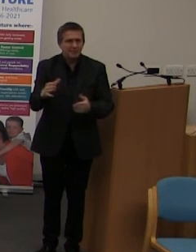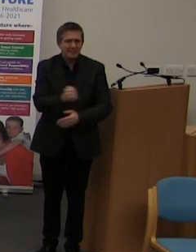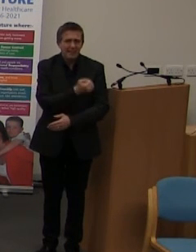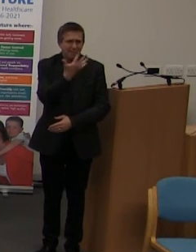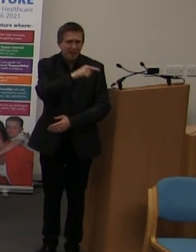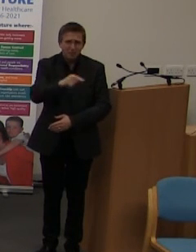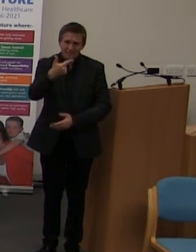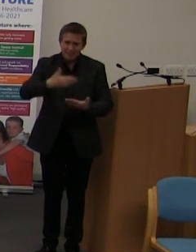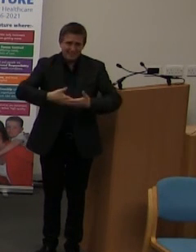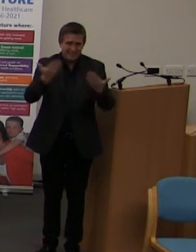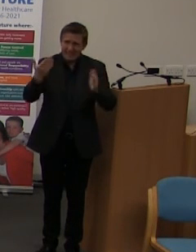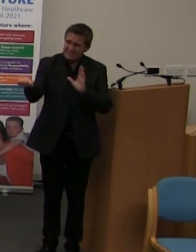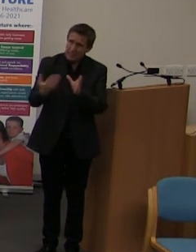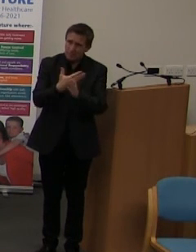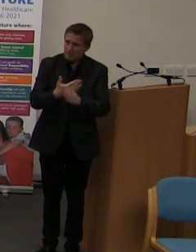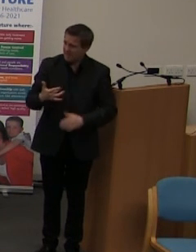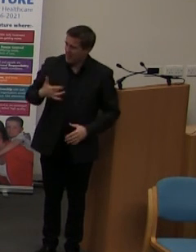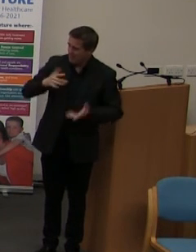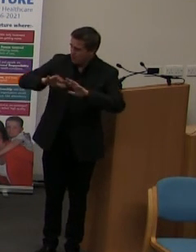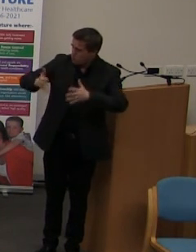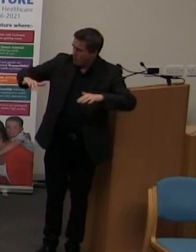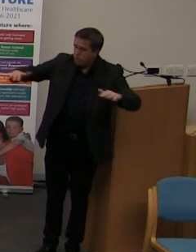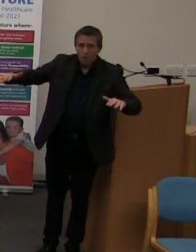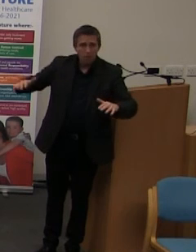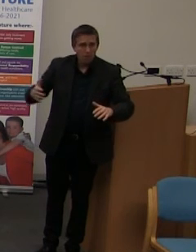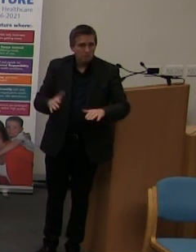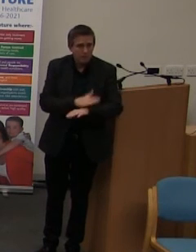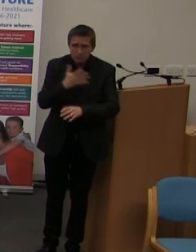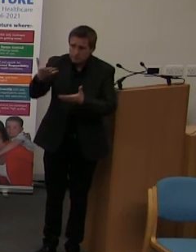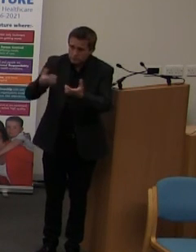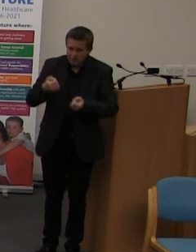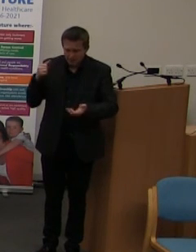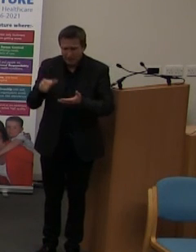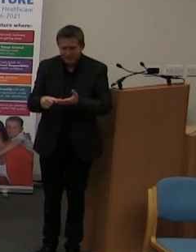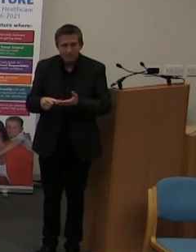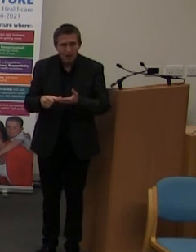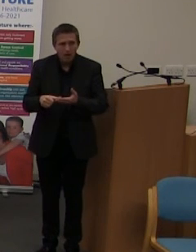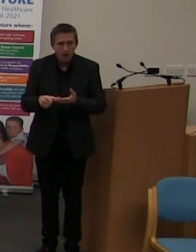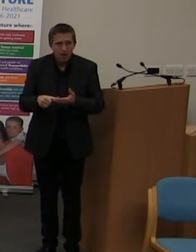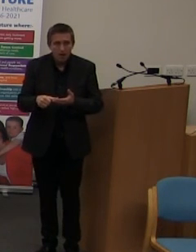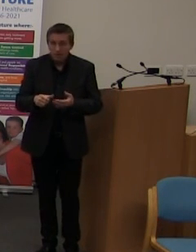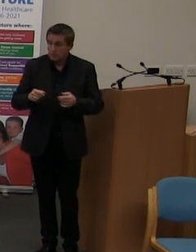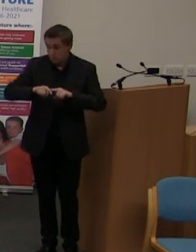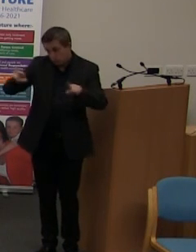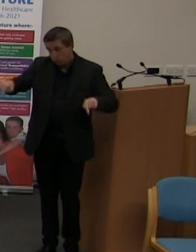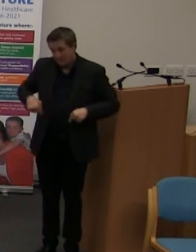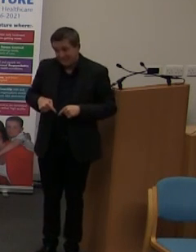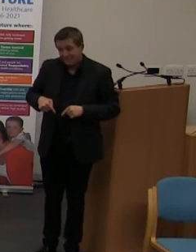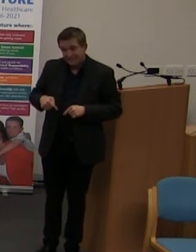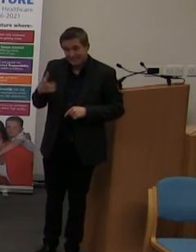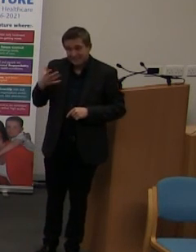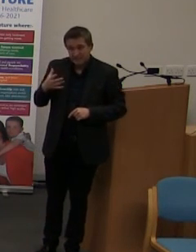delivery. If you live in a rural area, you might be a little longer. But I think this is where we have, as people, to